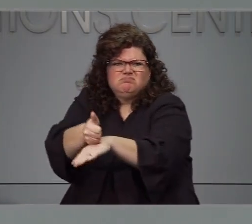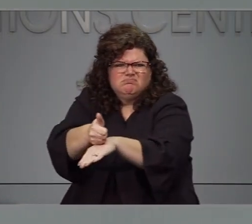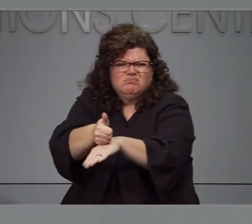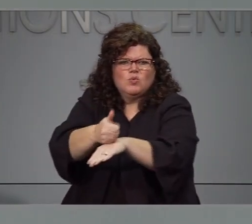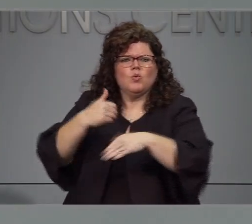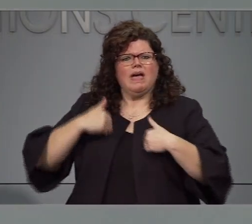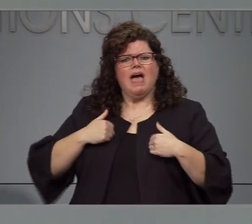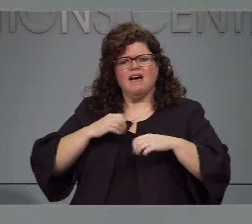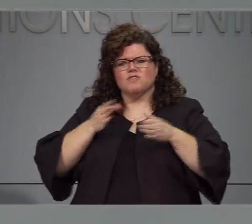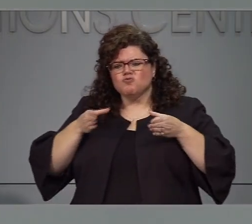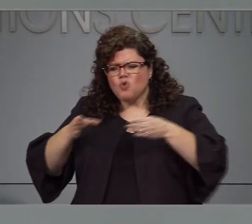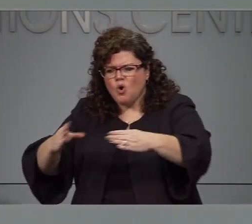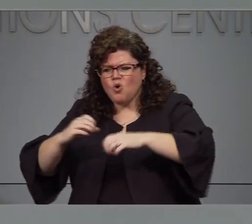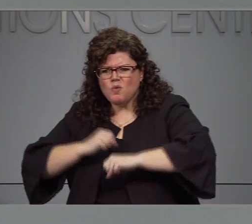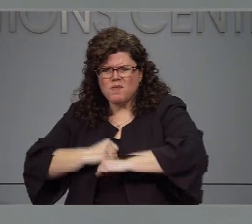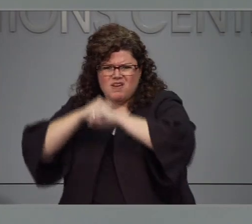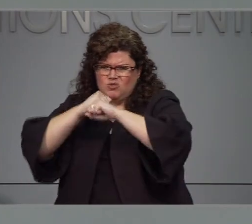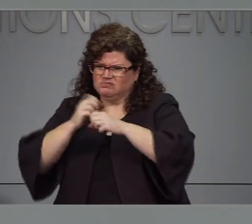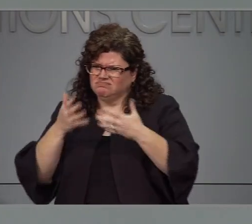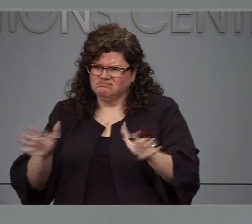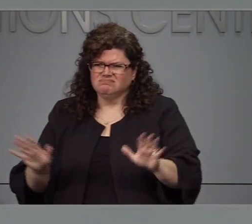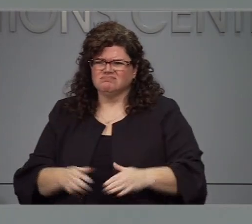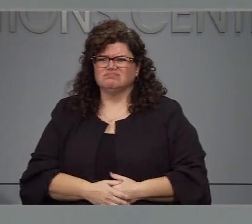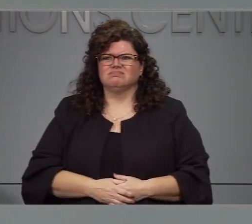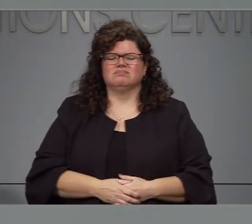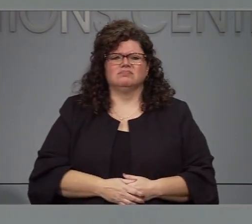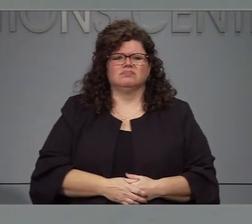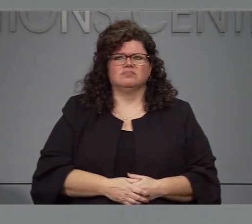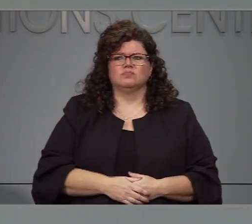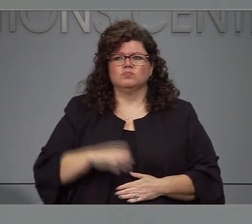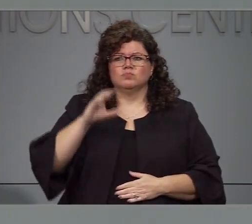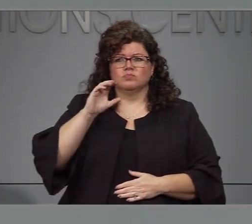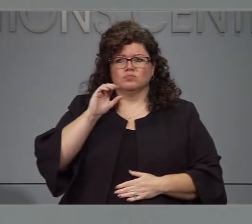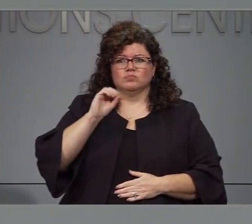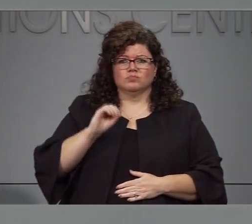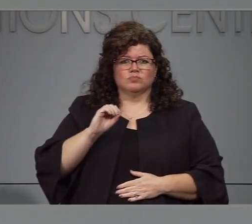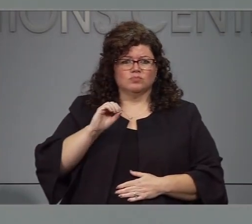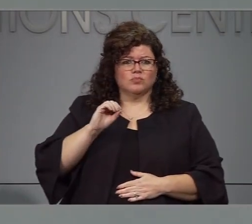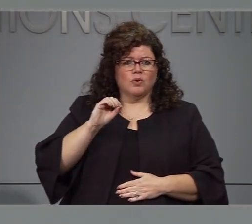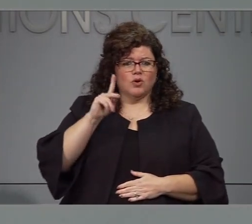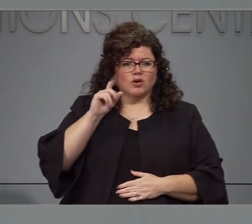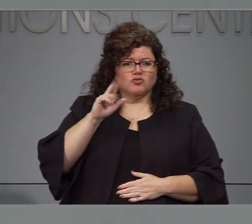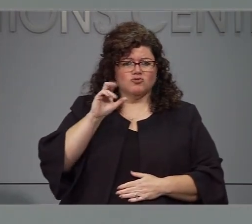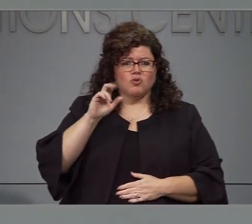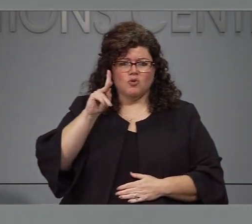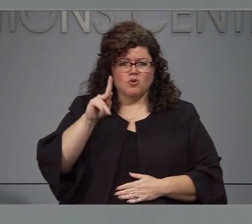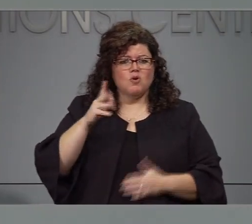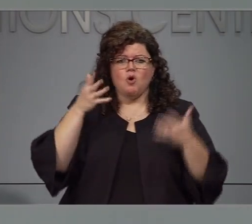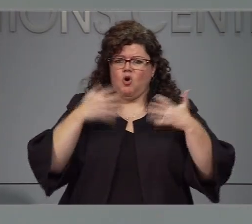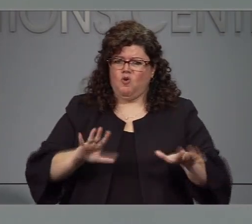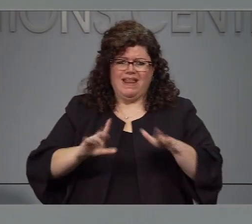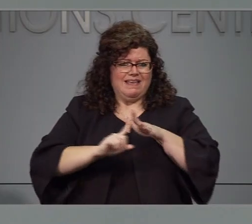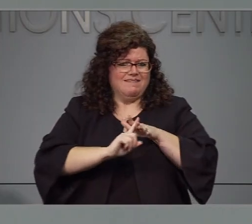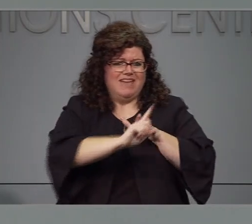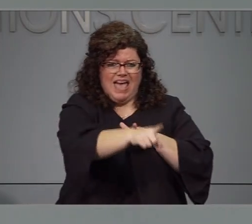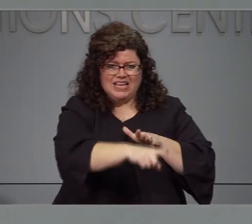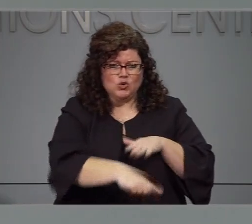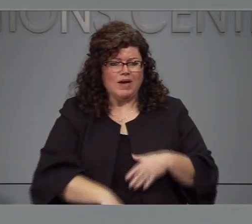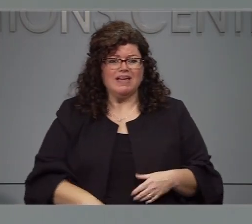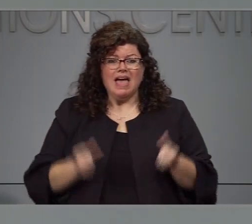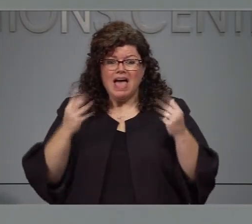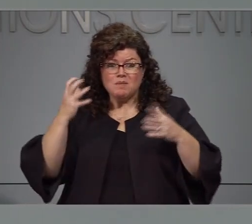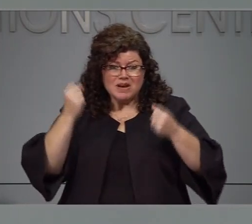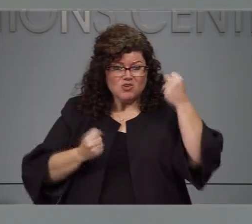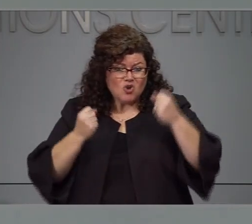go. Ferries have completed their evacuation efforts on Ocracoke. We've evacuated over 1,700 vehicles,